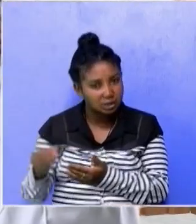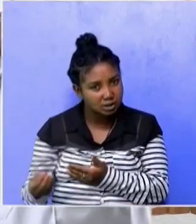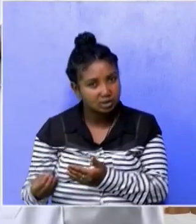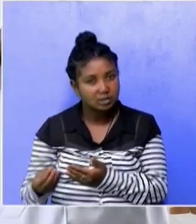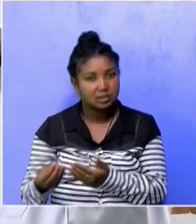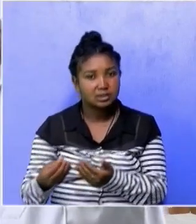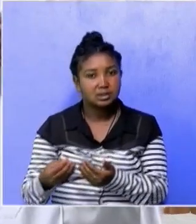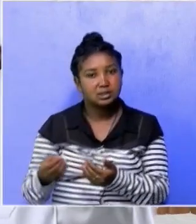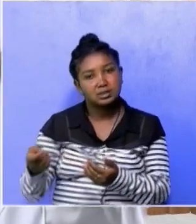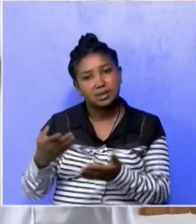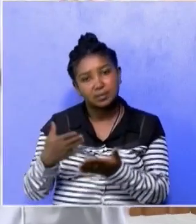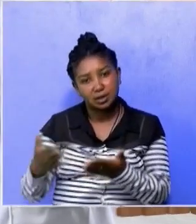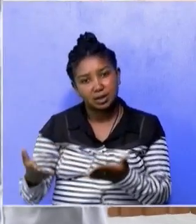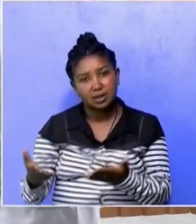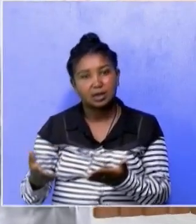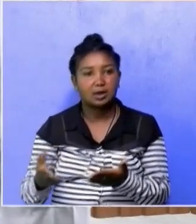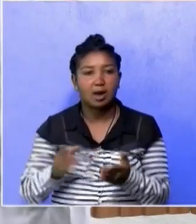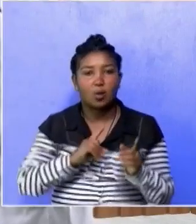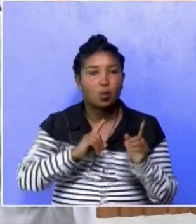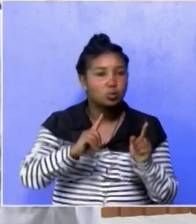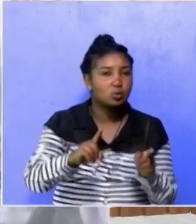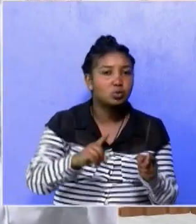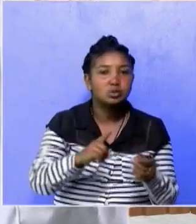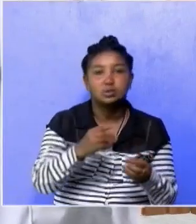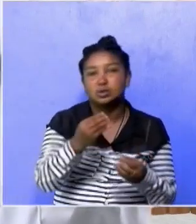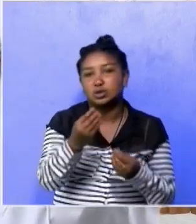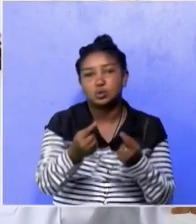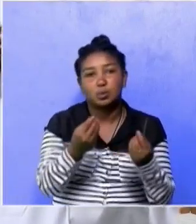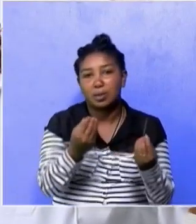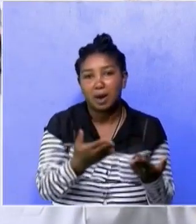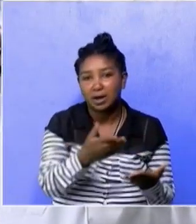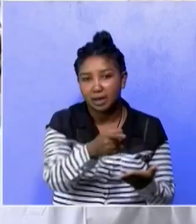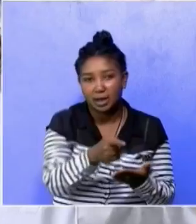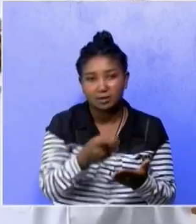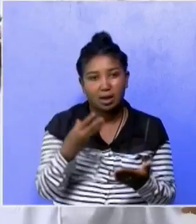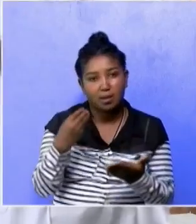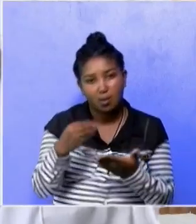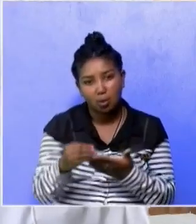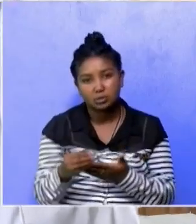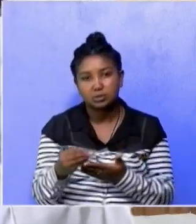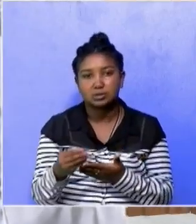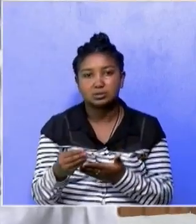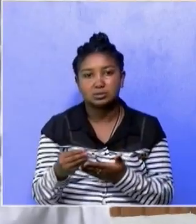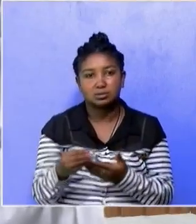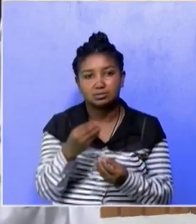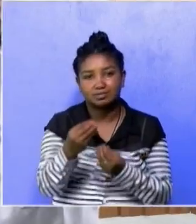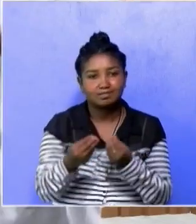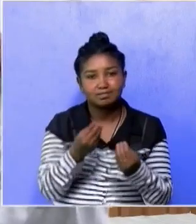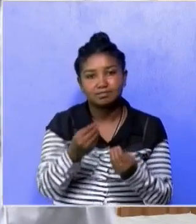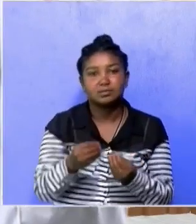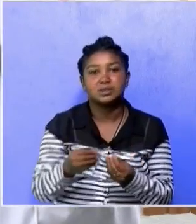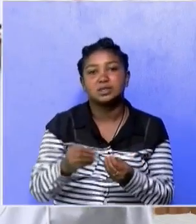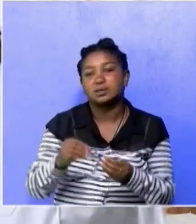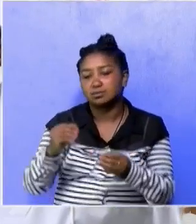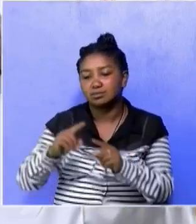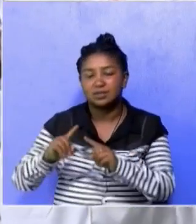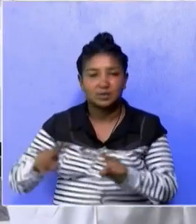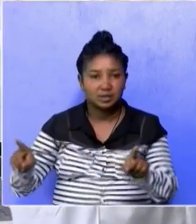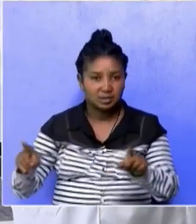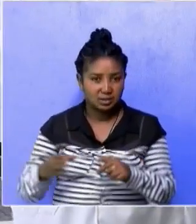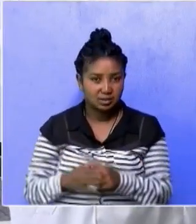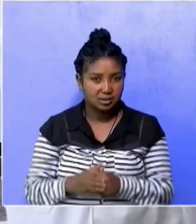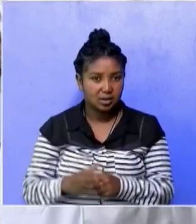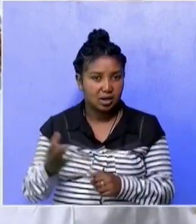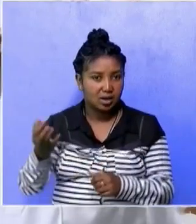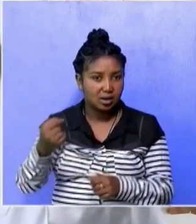shop, okay, went to supermarket, I brought something from my niece's house, etc.,